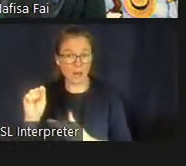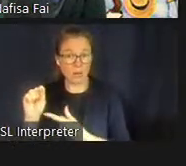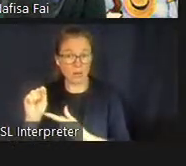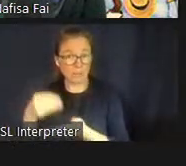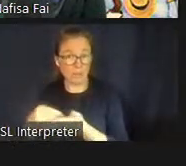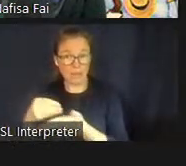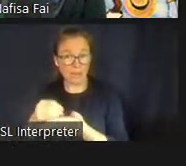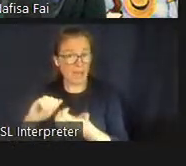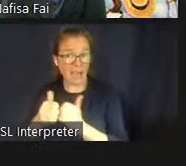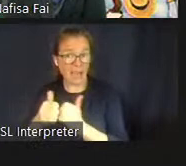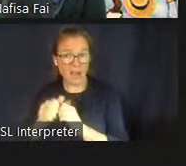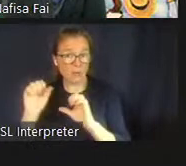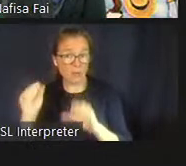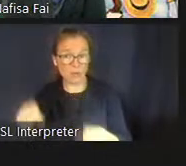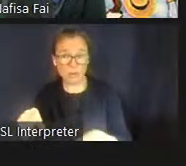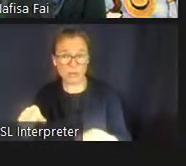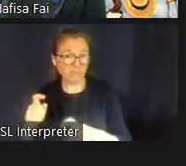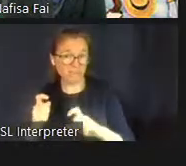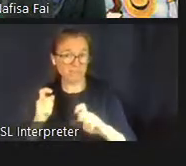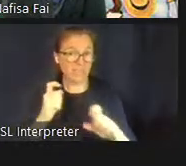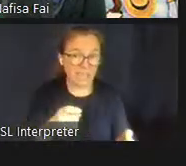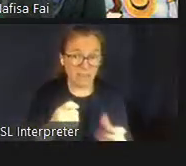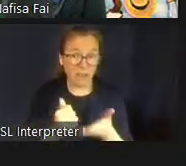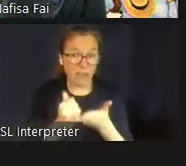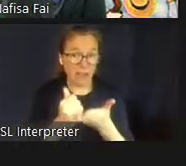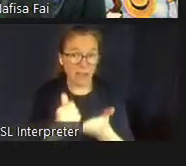further enhance it?